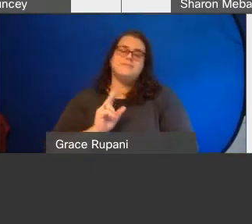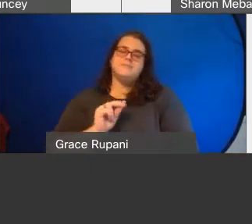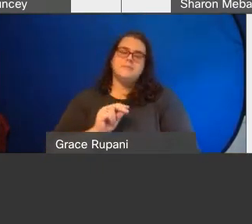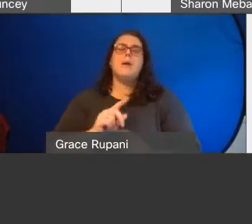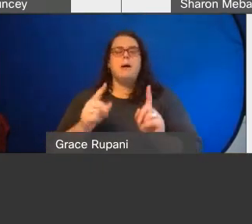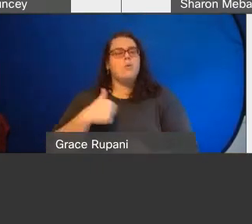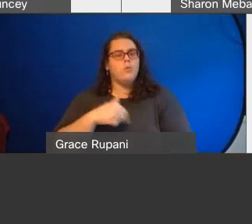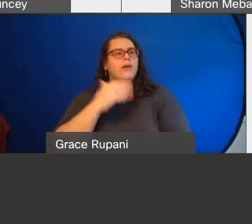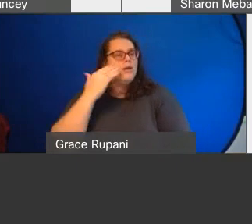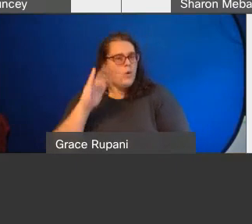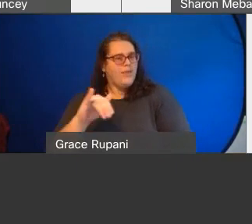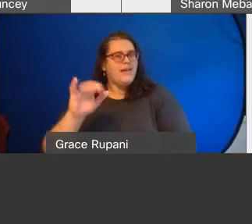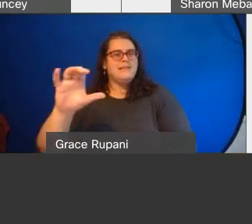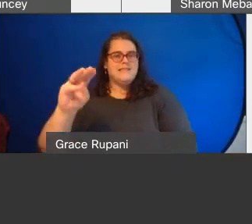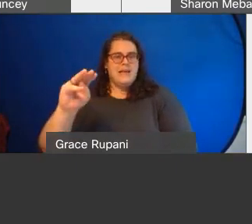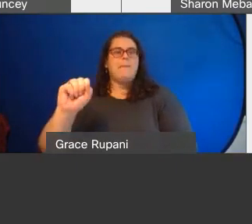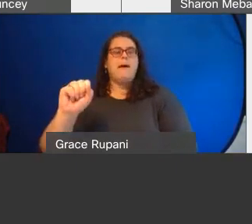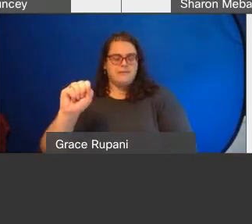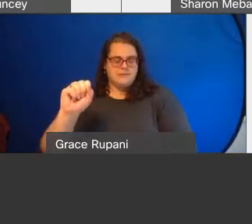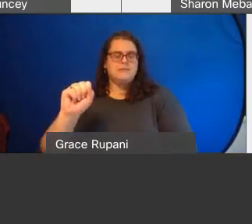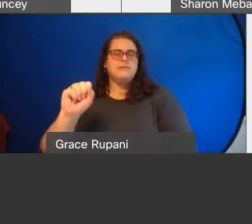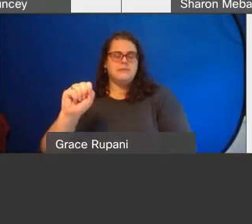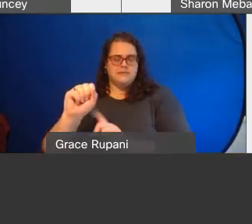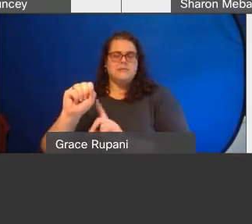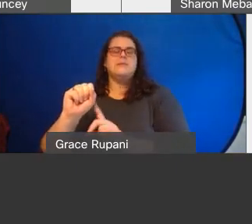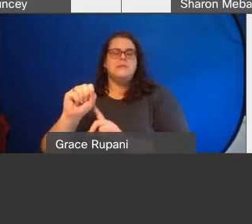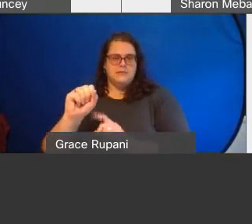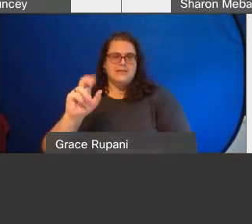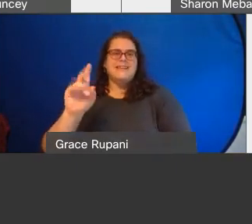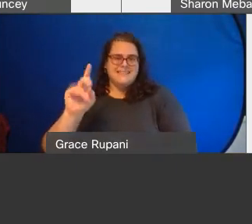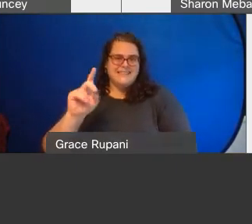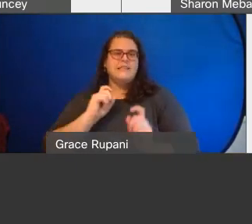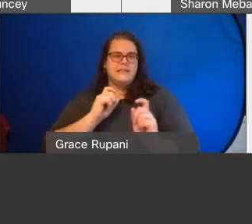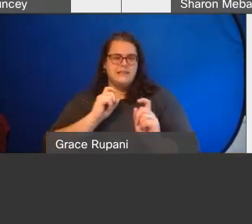Medicaid Services has issued those,